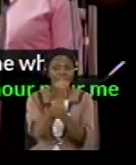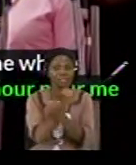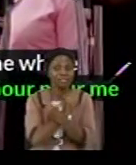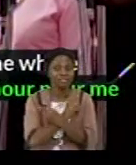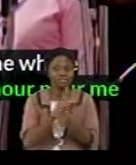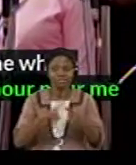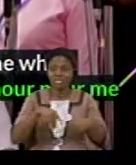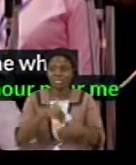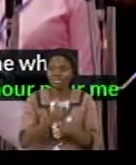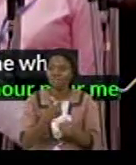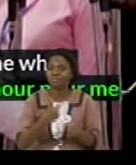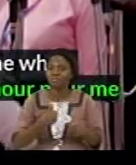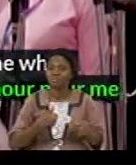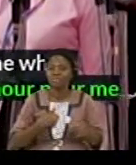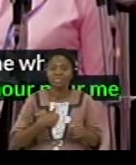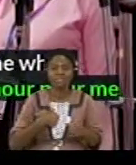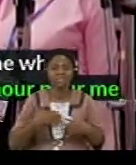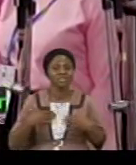me